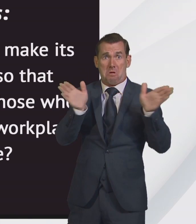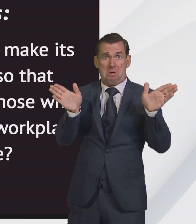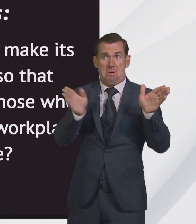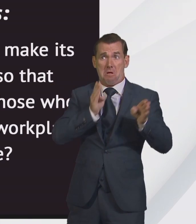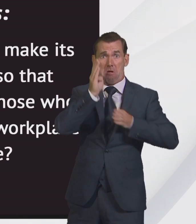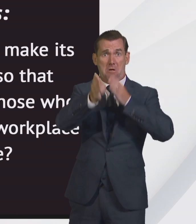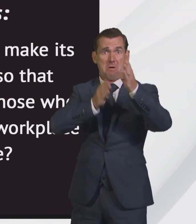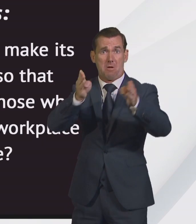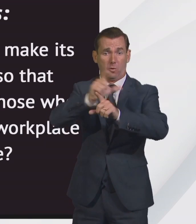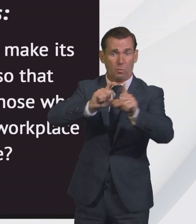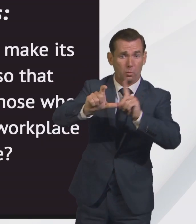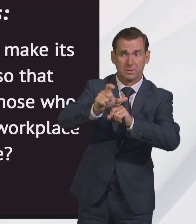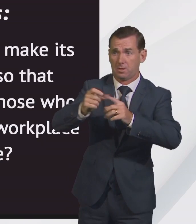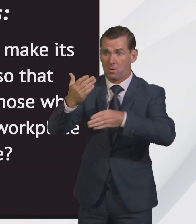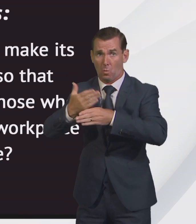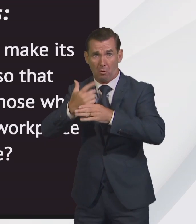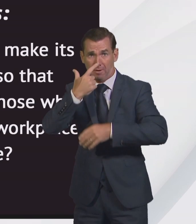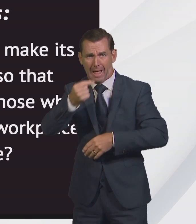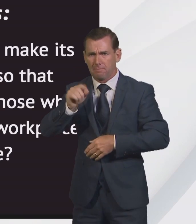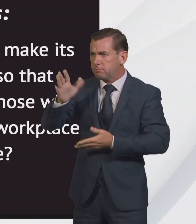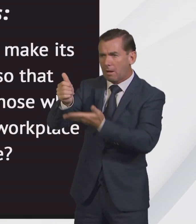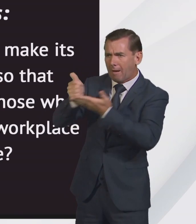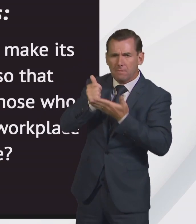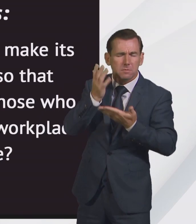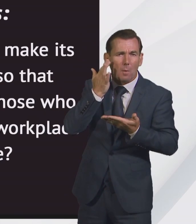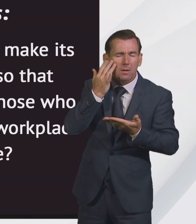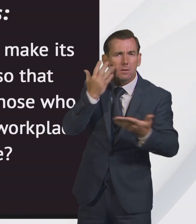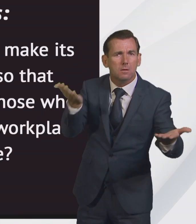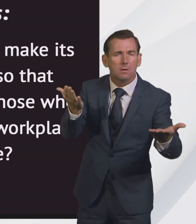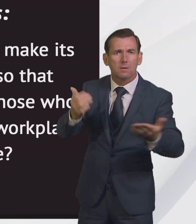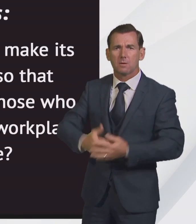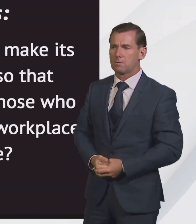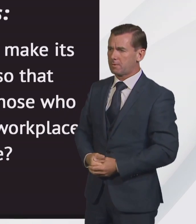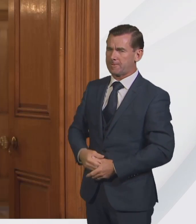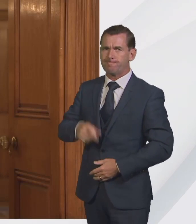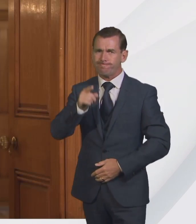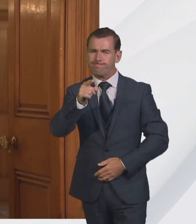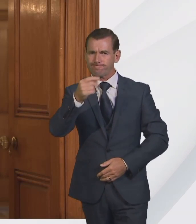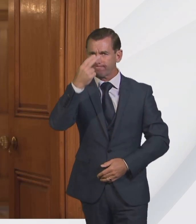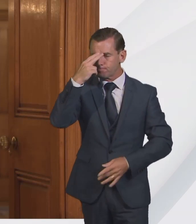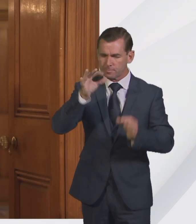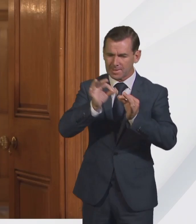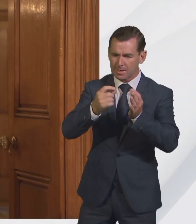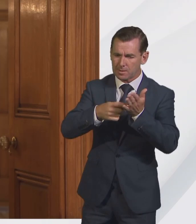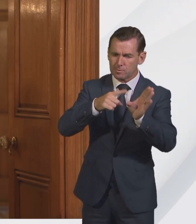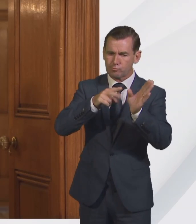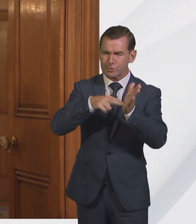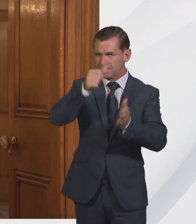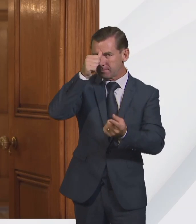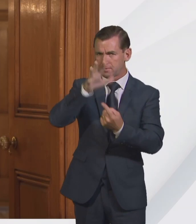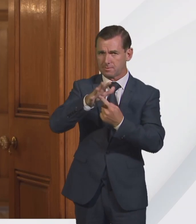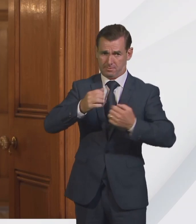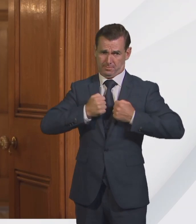will feel safe? Bryn, I know this is incredibly important, and having family myself that are currently